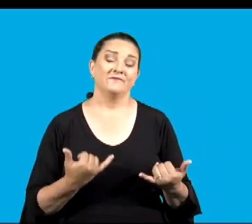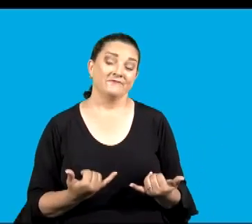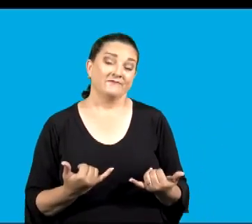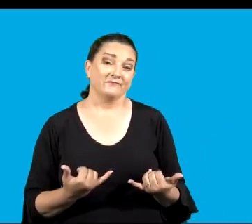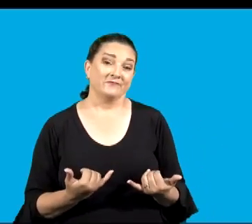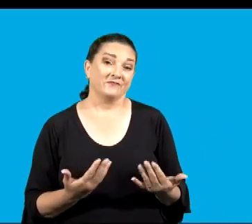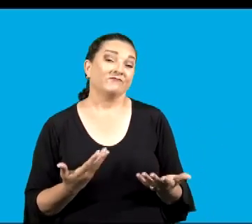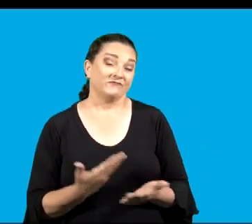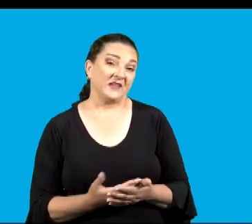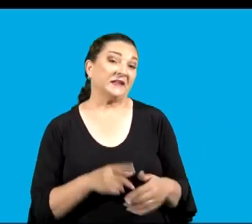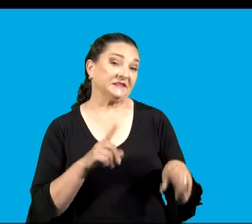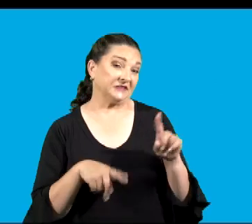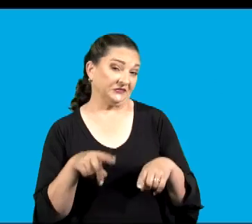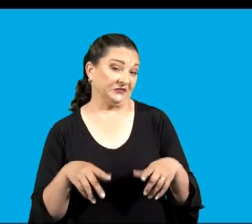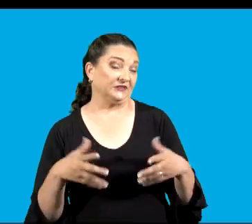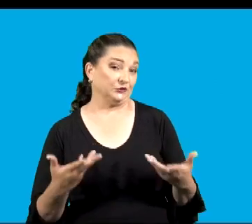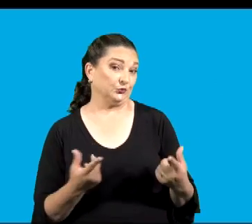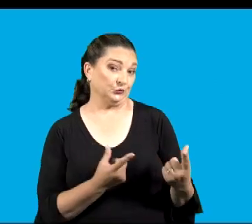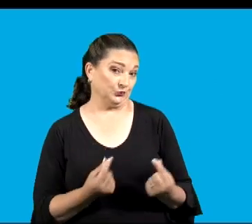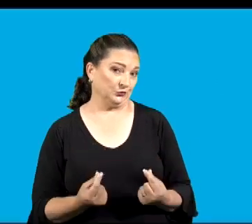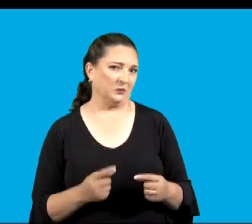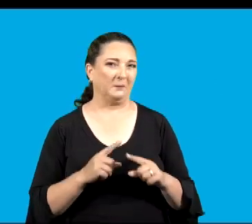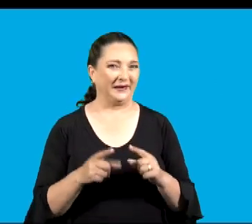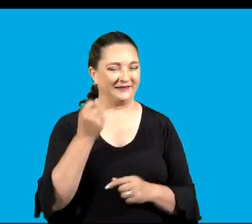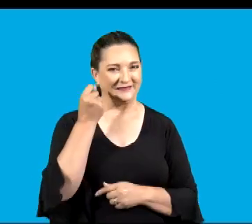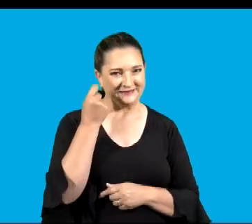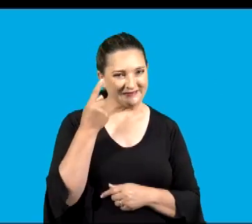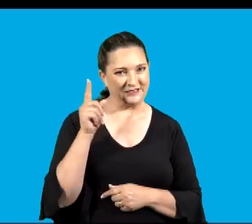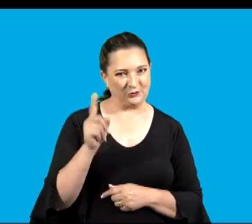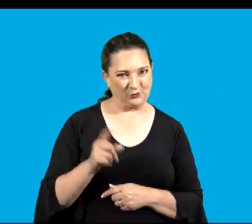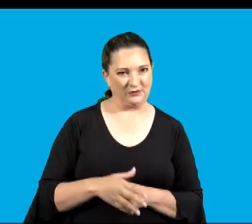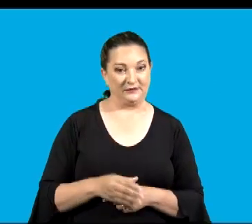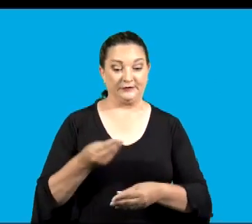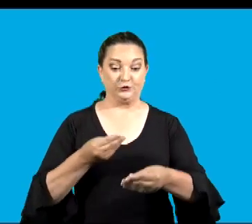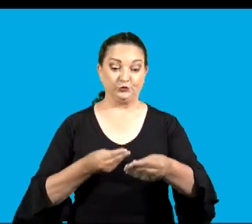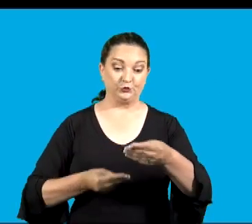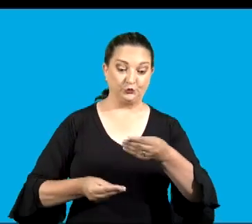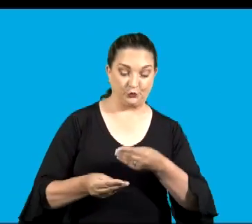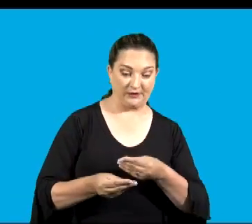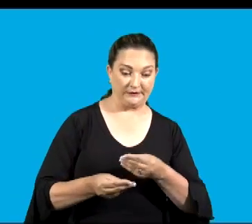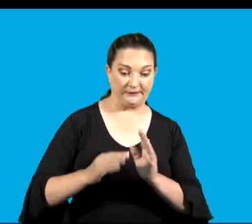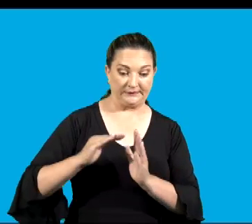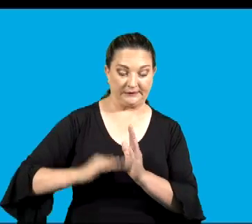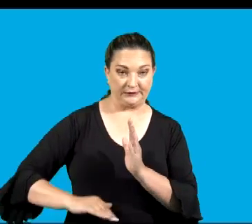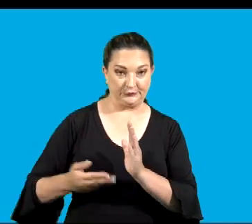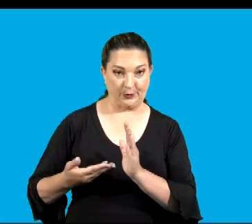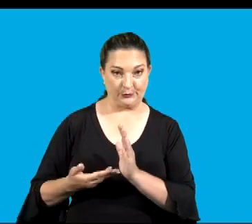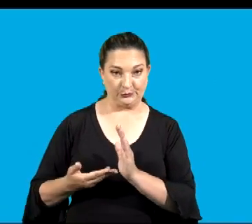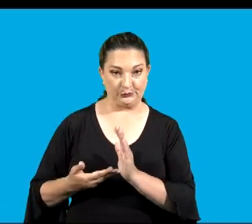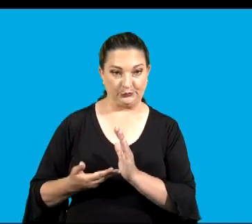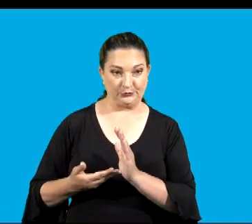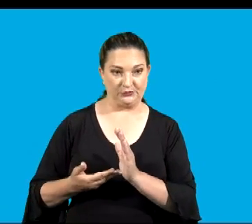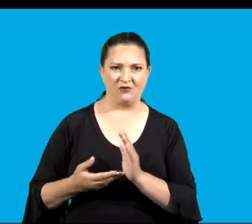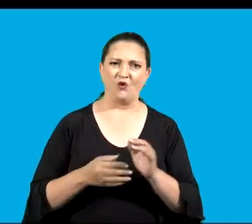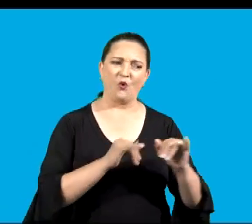ways in which one would have done this. But we understand that if it is a trade discount, the amount that